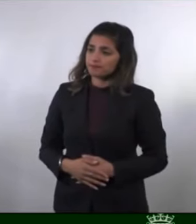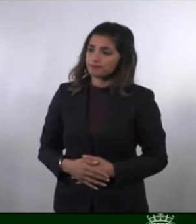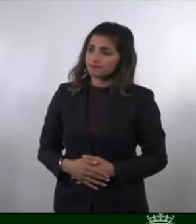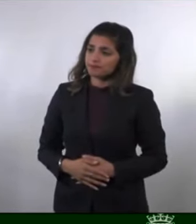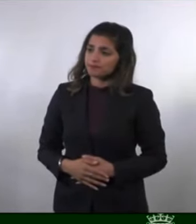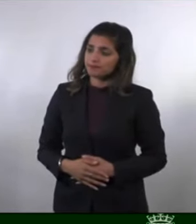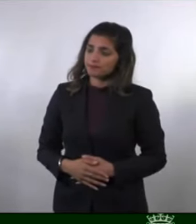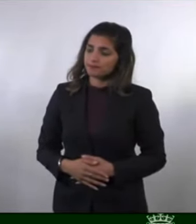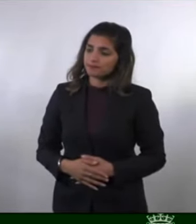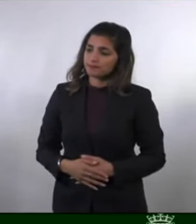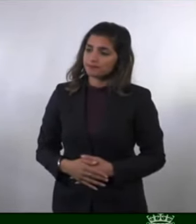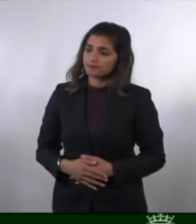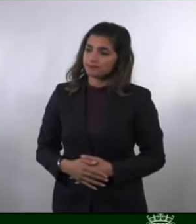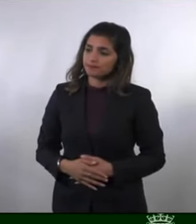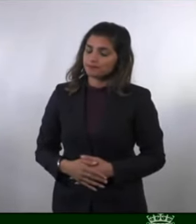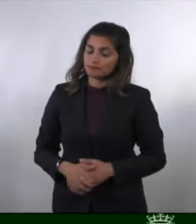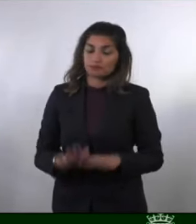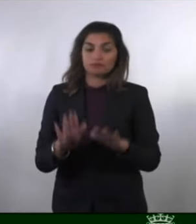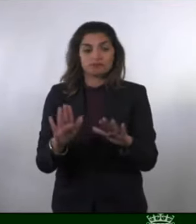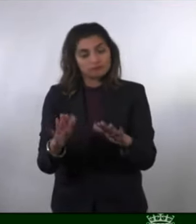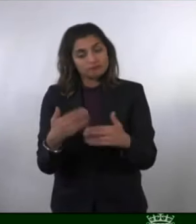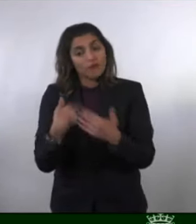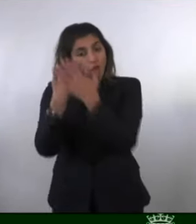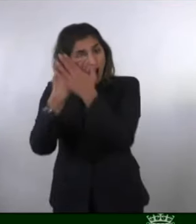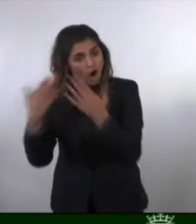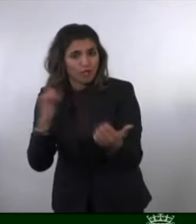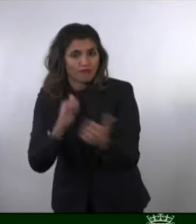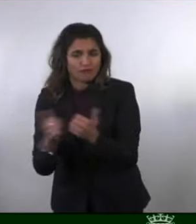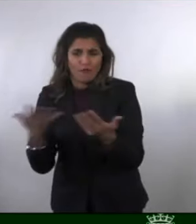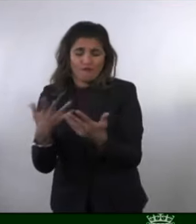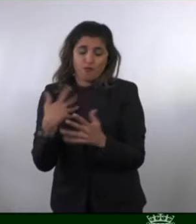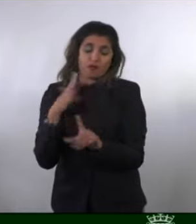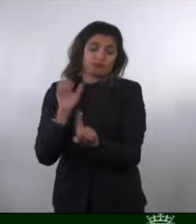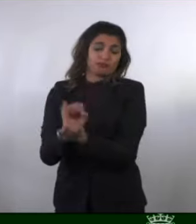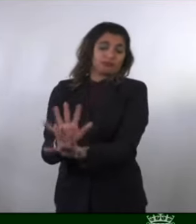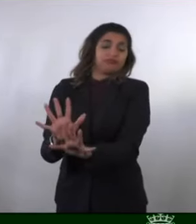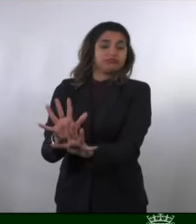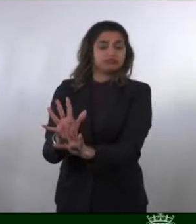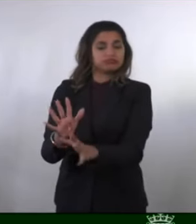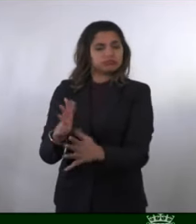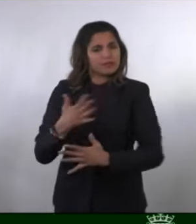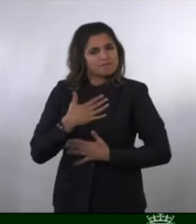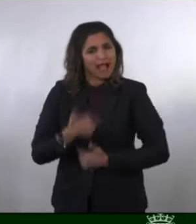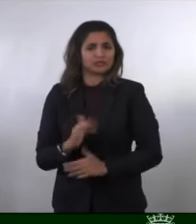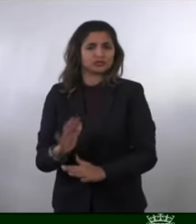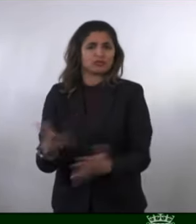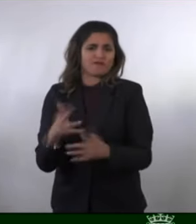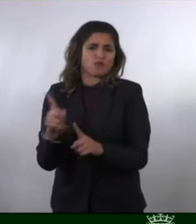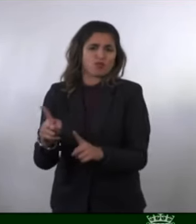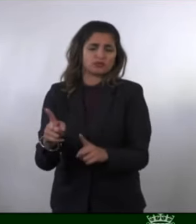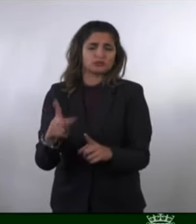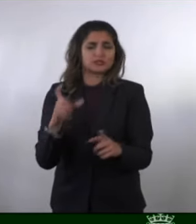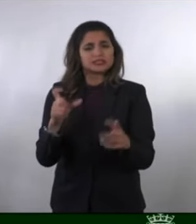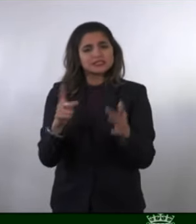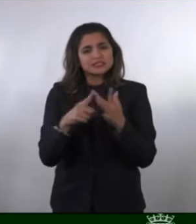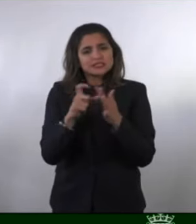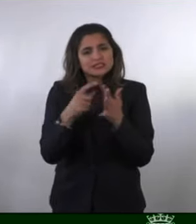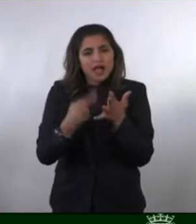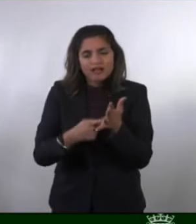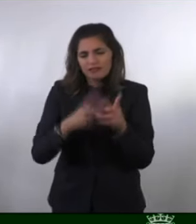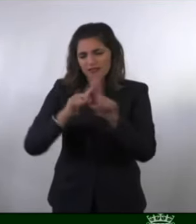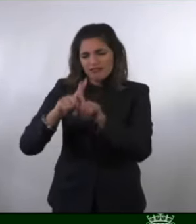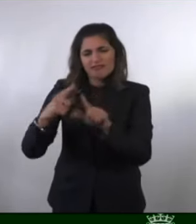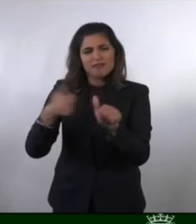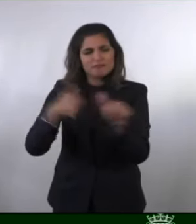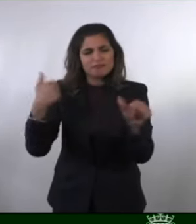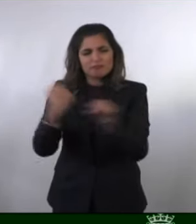my honourable friend makes a passionate plea for breweries, for cider producers and others. I